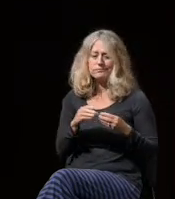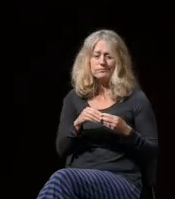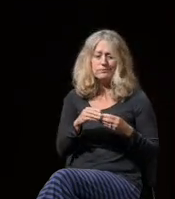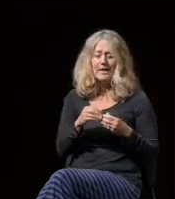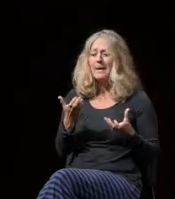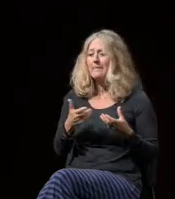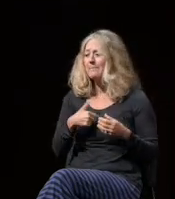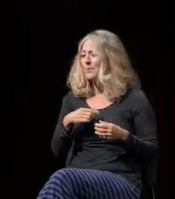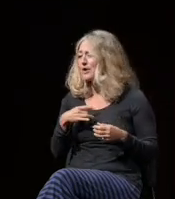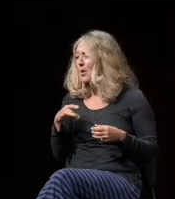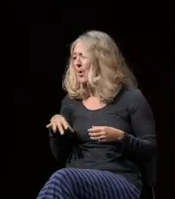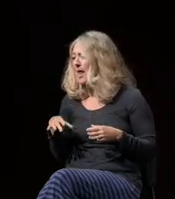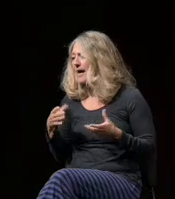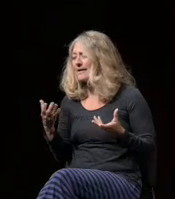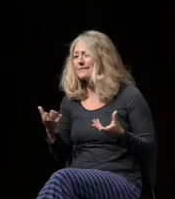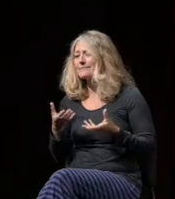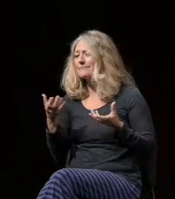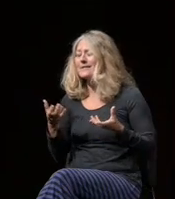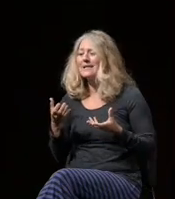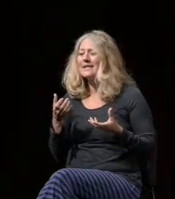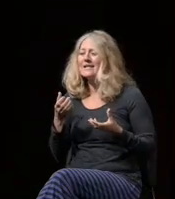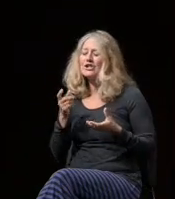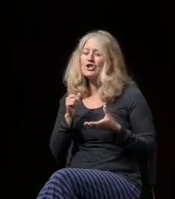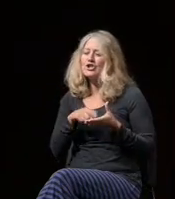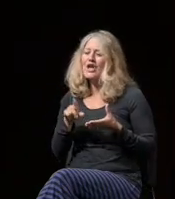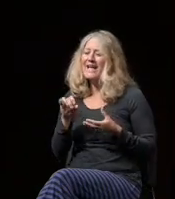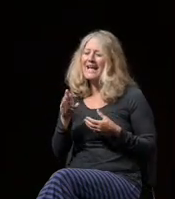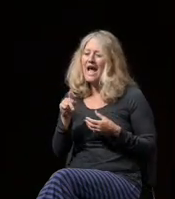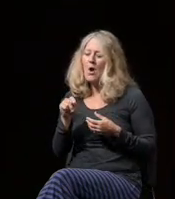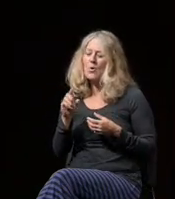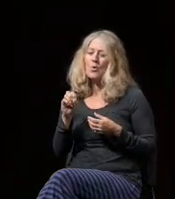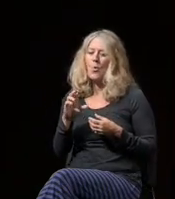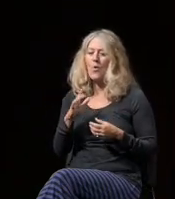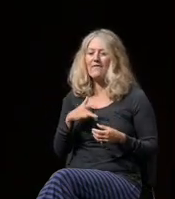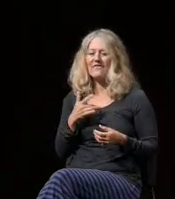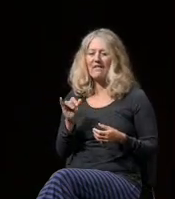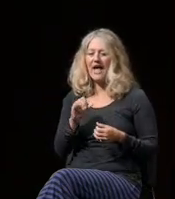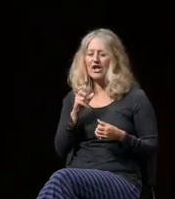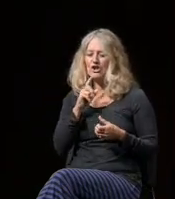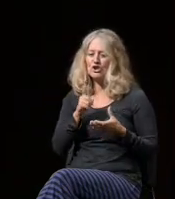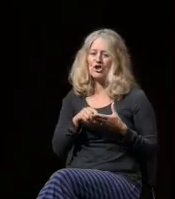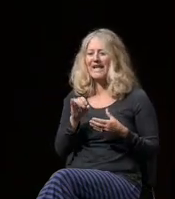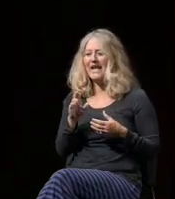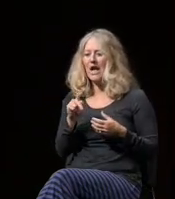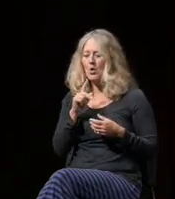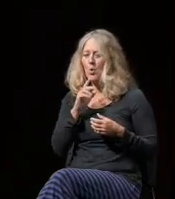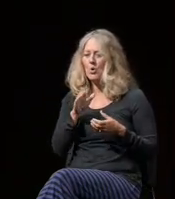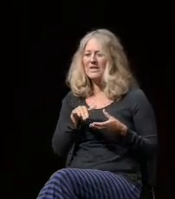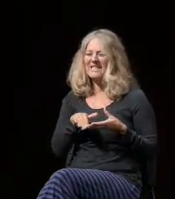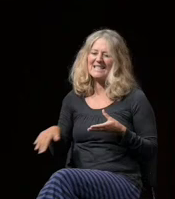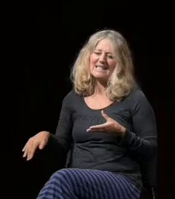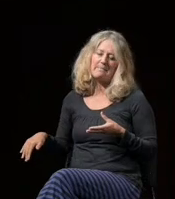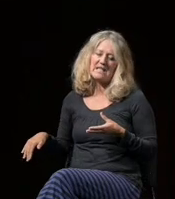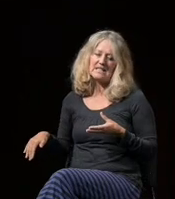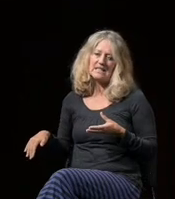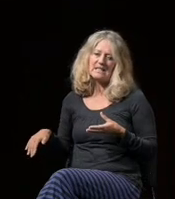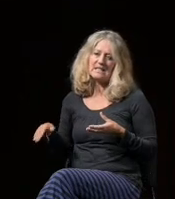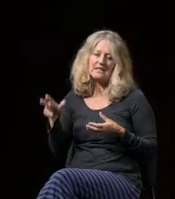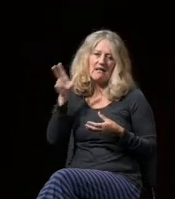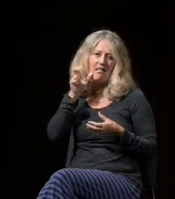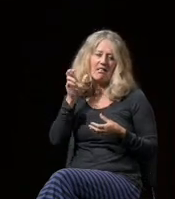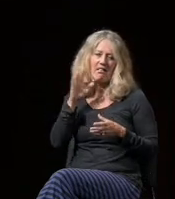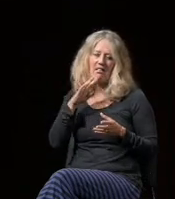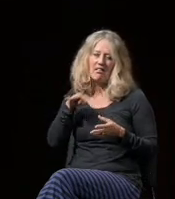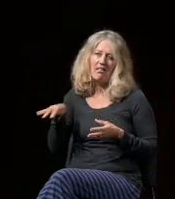not like feel checking out, or even you might feel like checking out, you might dismiss what you're hearing, etc. It may not match